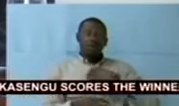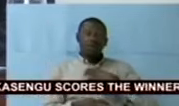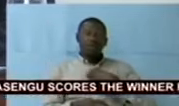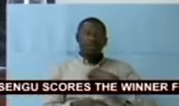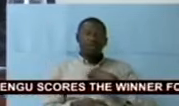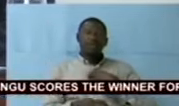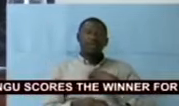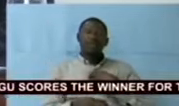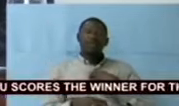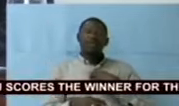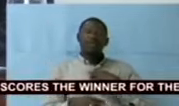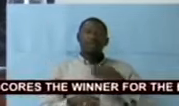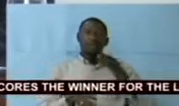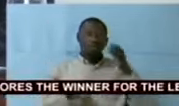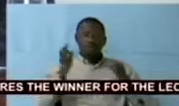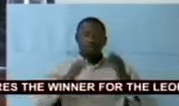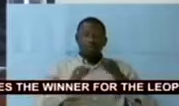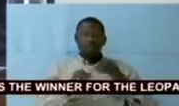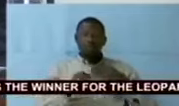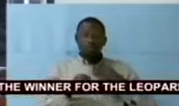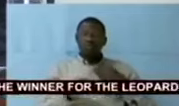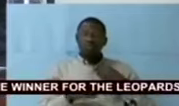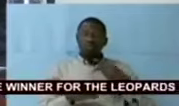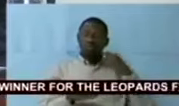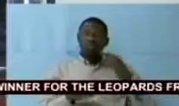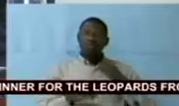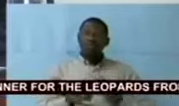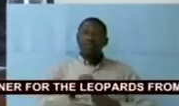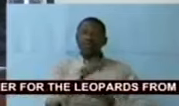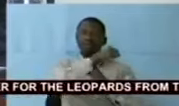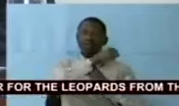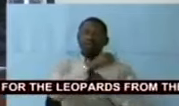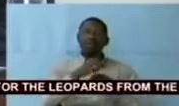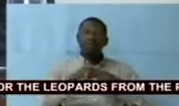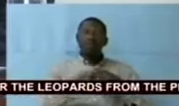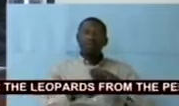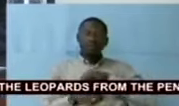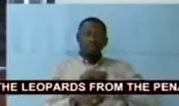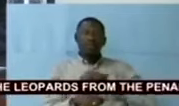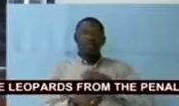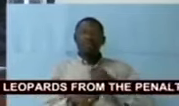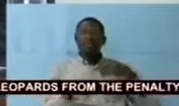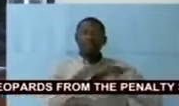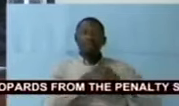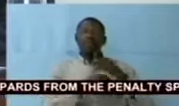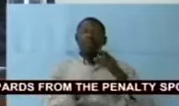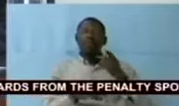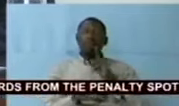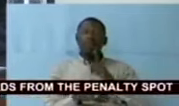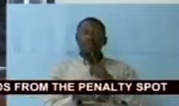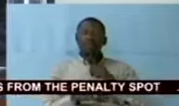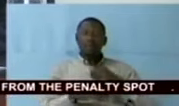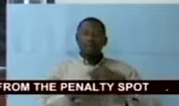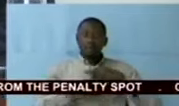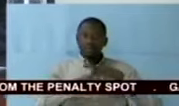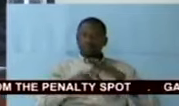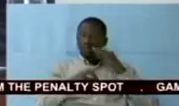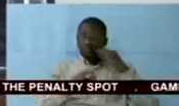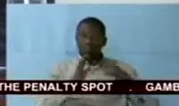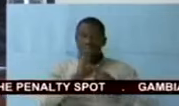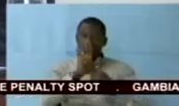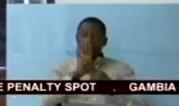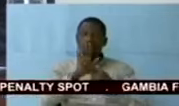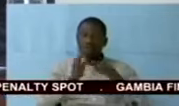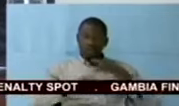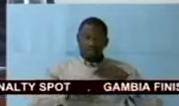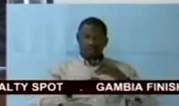convictions in cases in which he was interested in. Ala fita ka pour ka sorondiro e soto pour mola melango tumi mola andu atay sulo